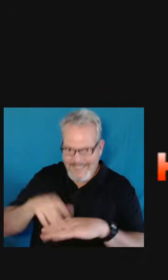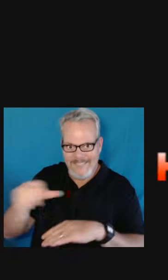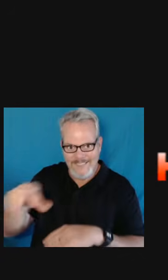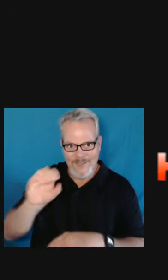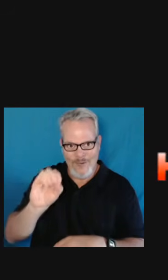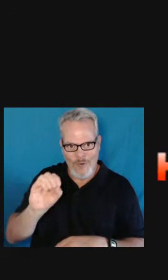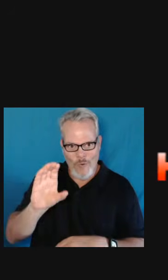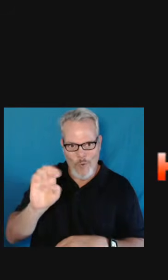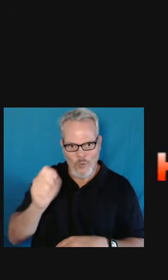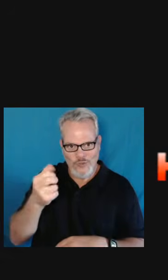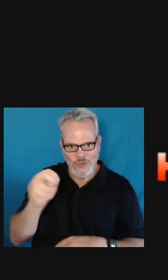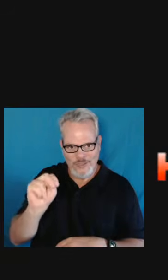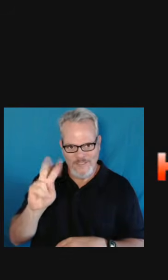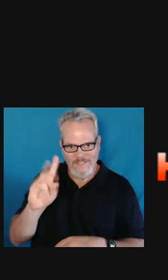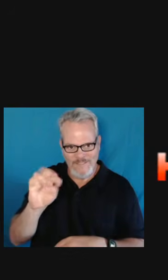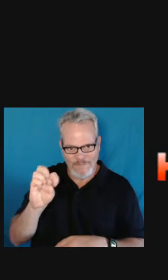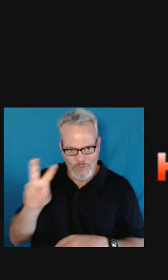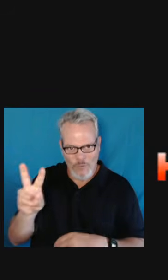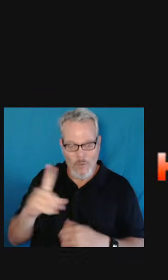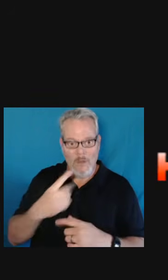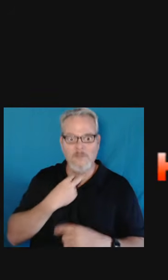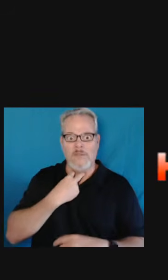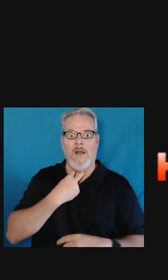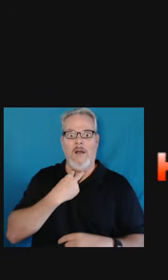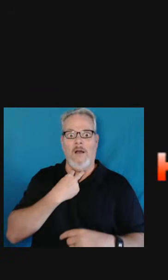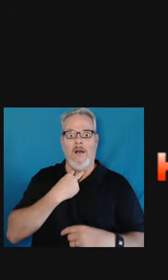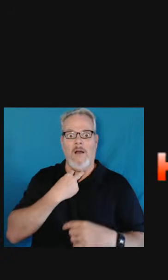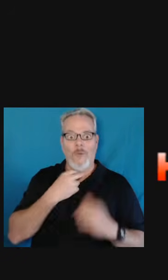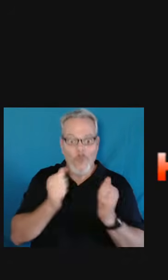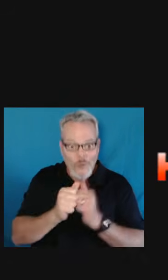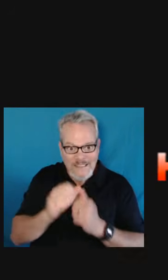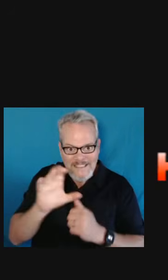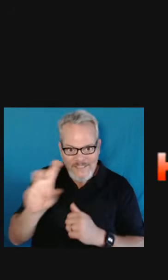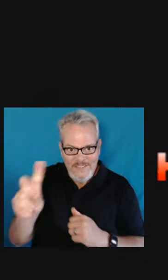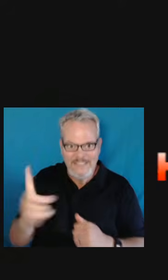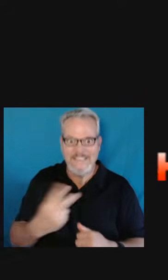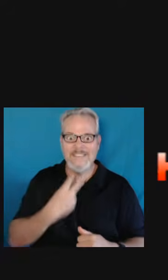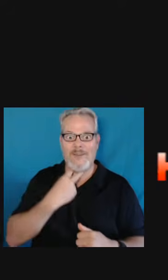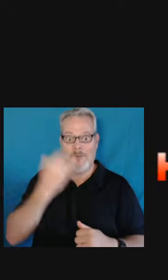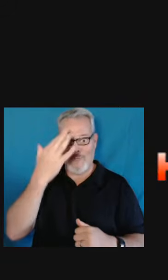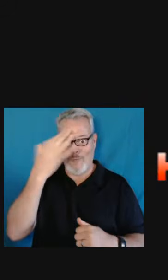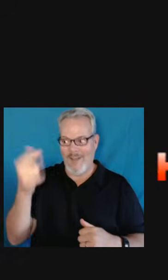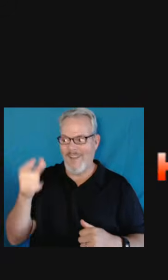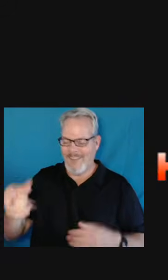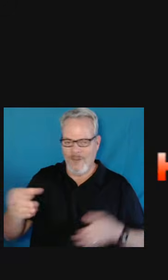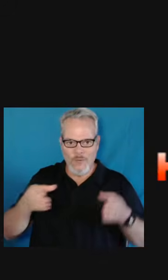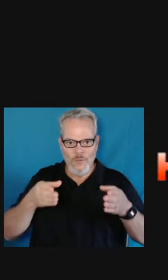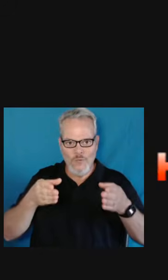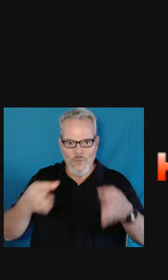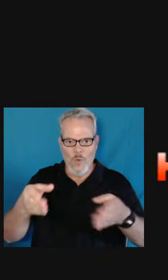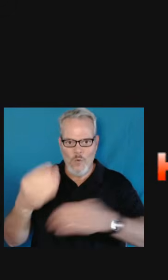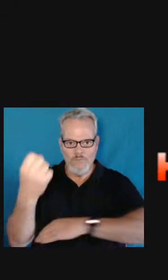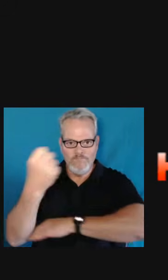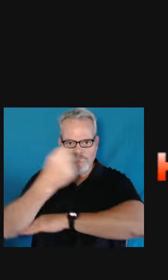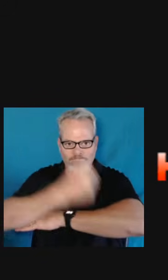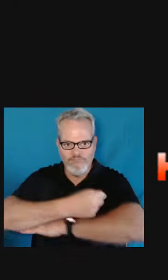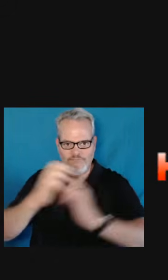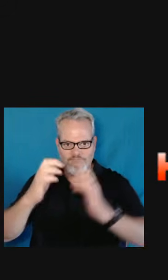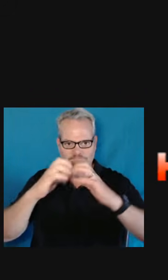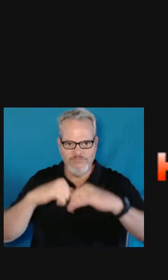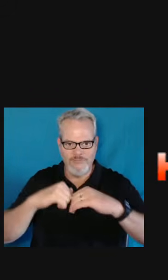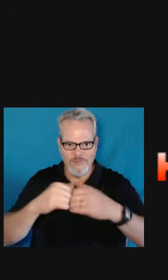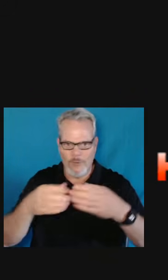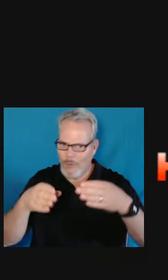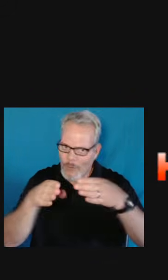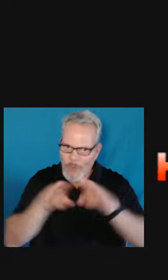highway, so we were stuck in Ocean View with Civil Defense. All of us over there unable to really do a whole lot from that position,